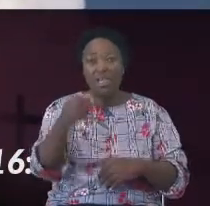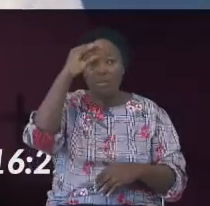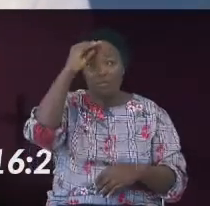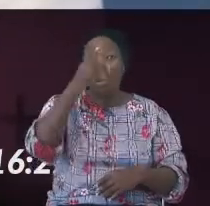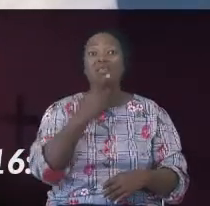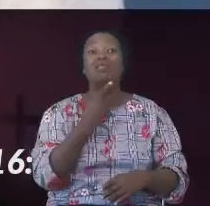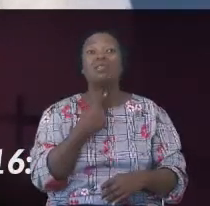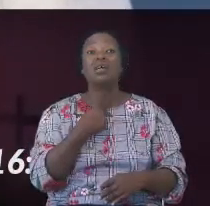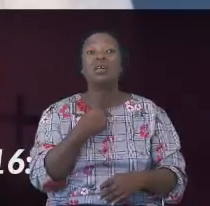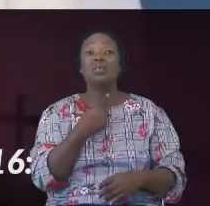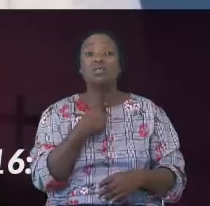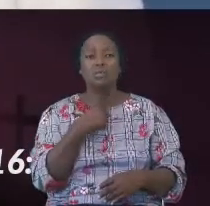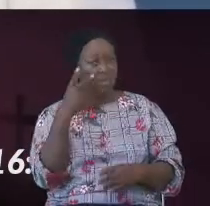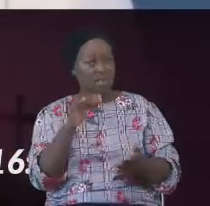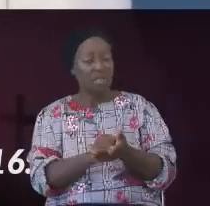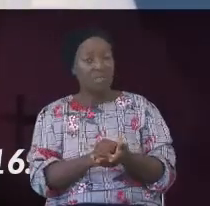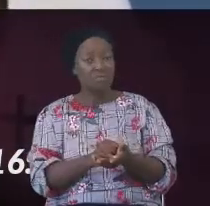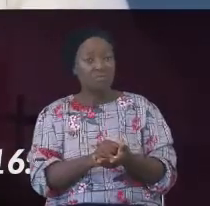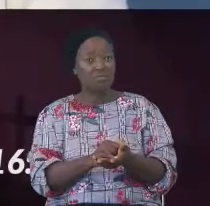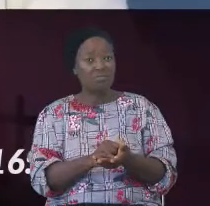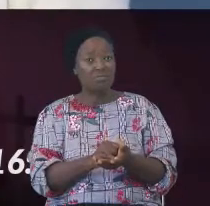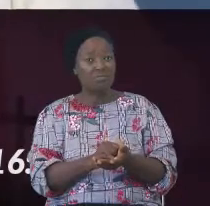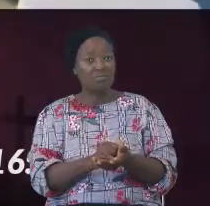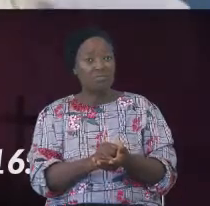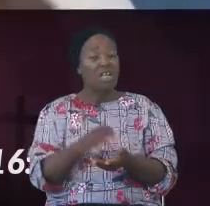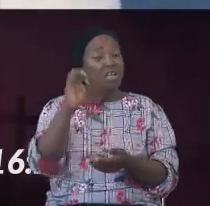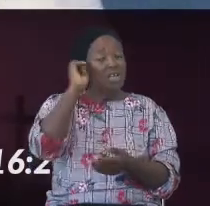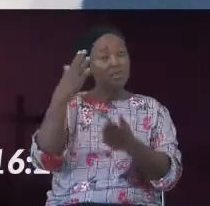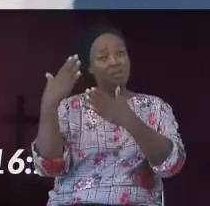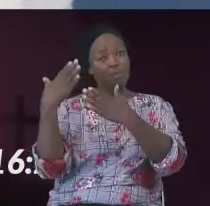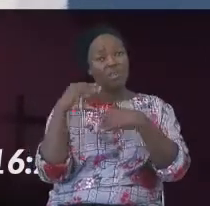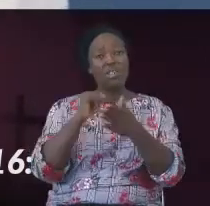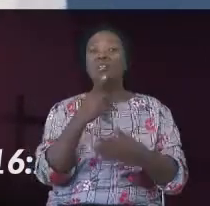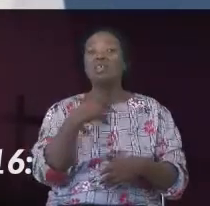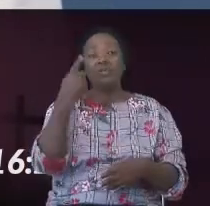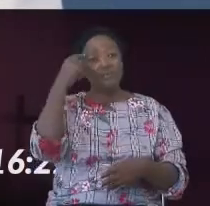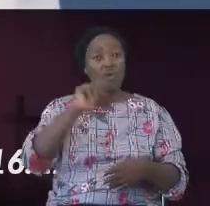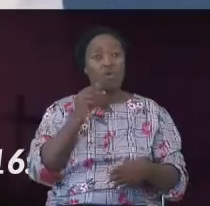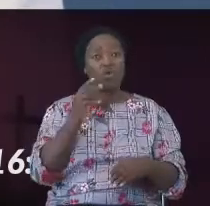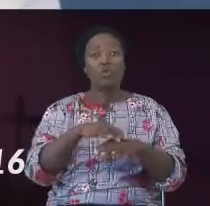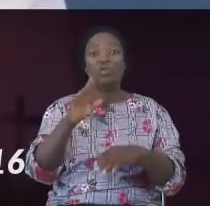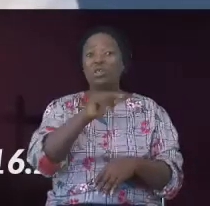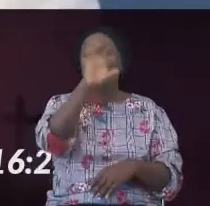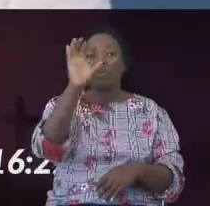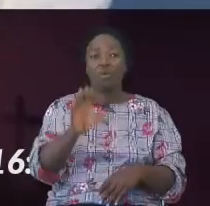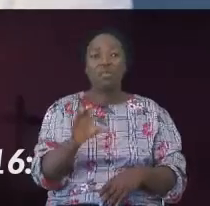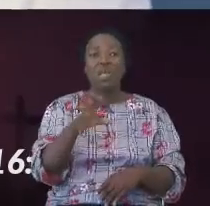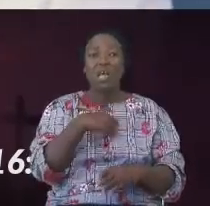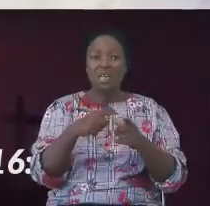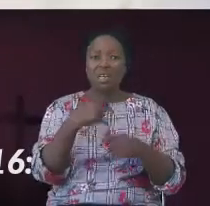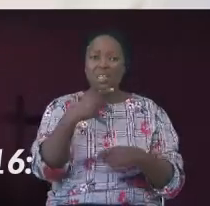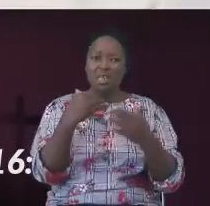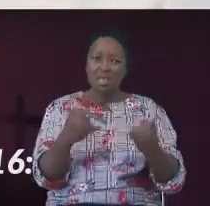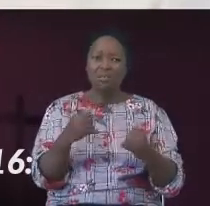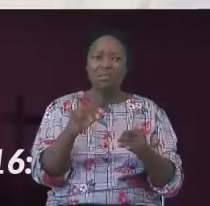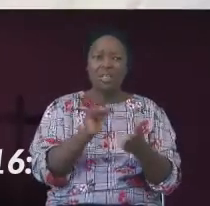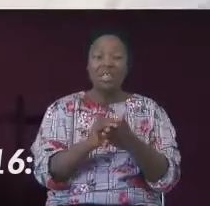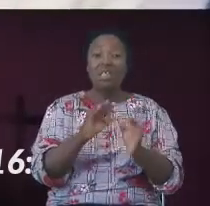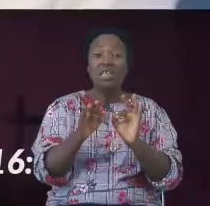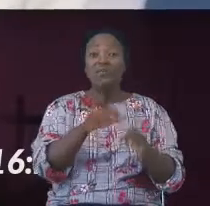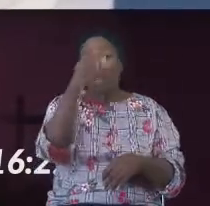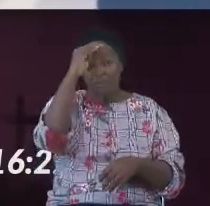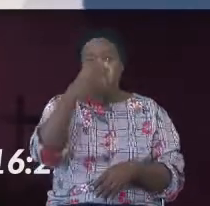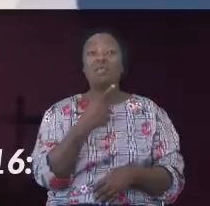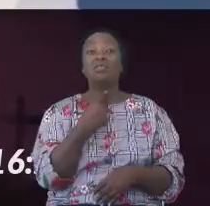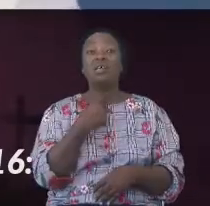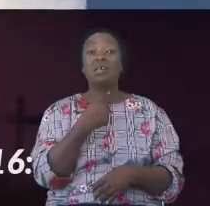cried, saying, if any man thirst, you see that? He bore the thirst for us on